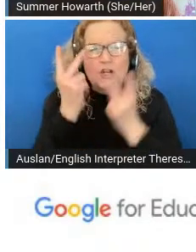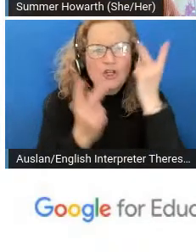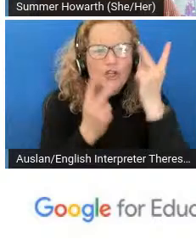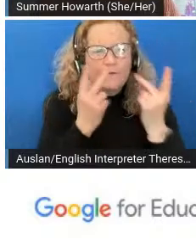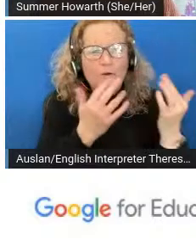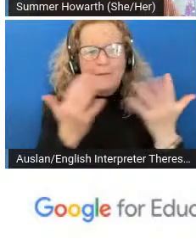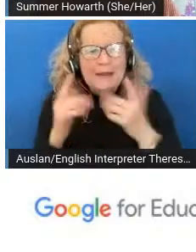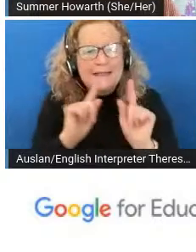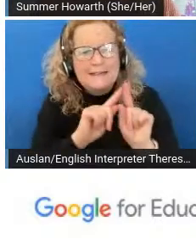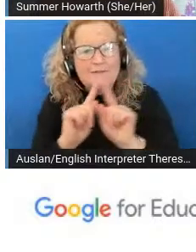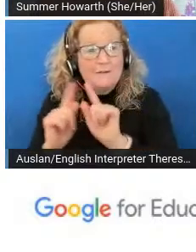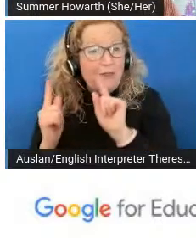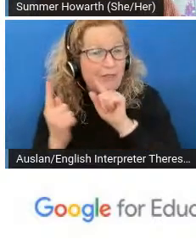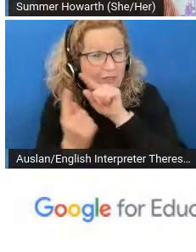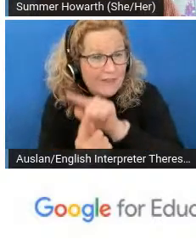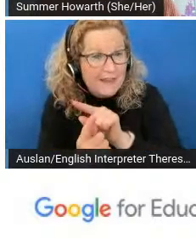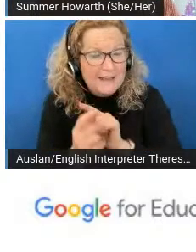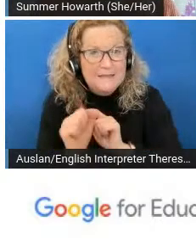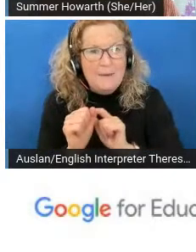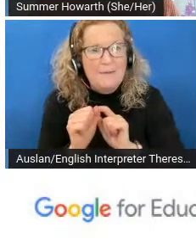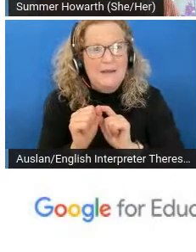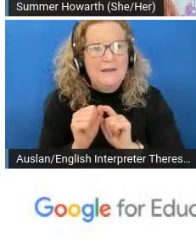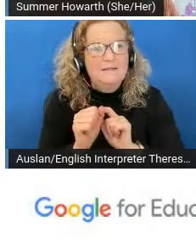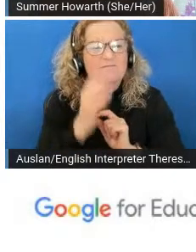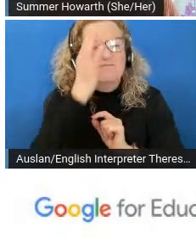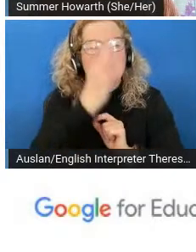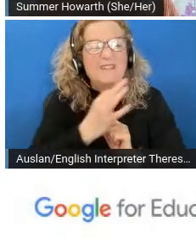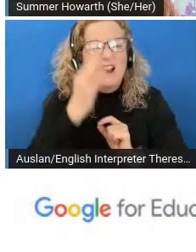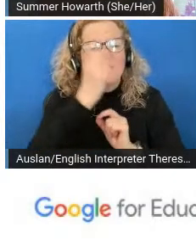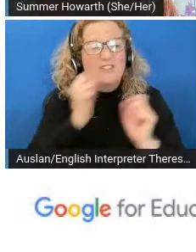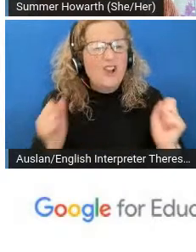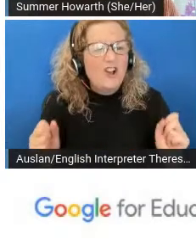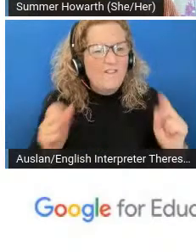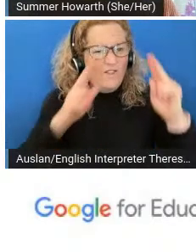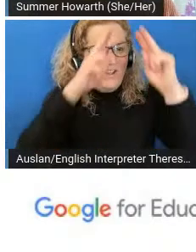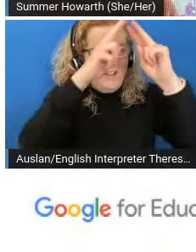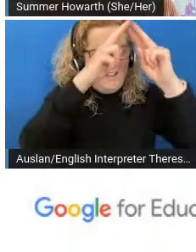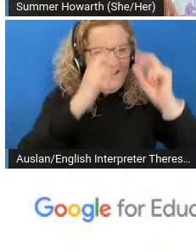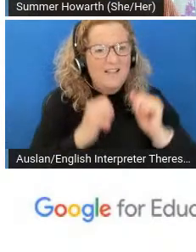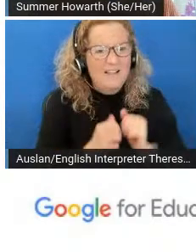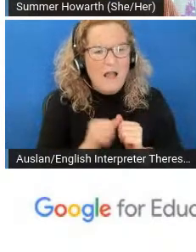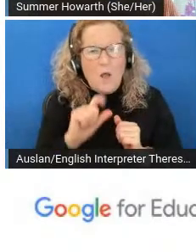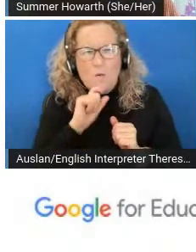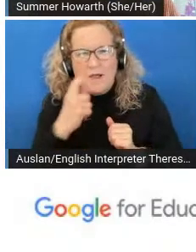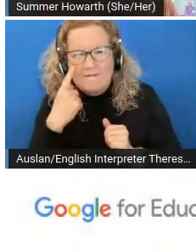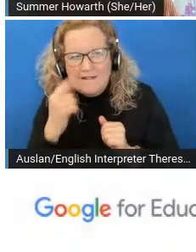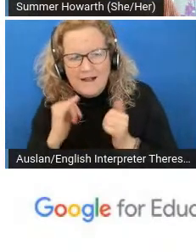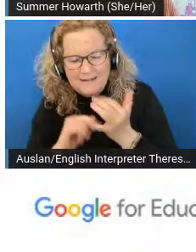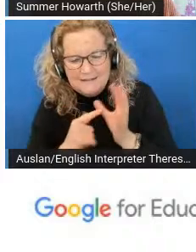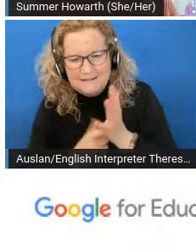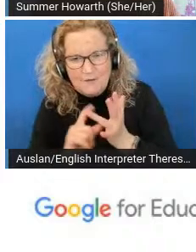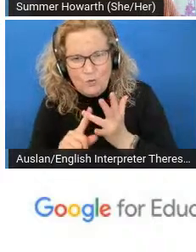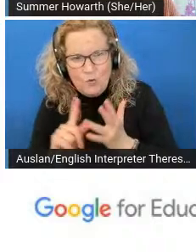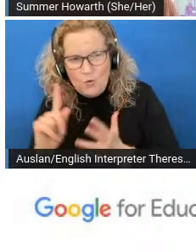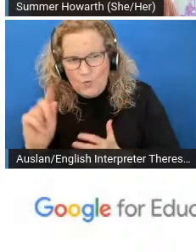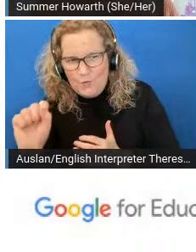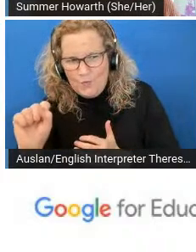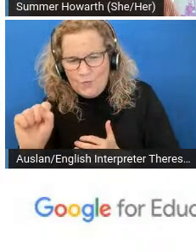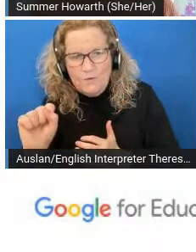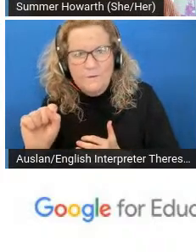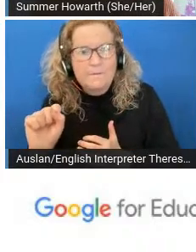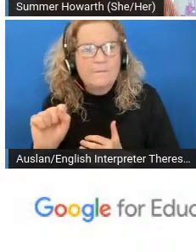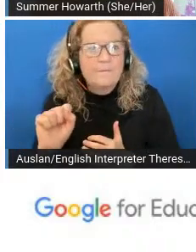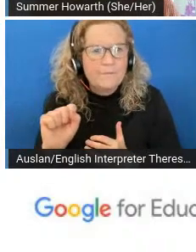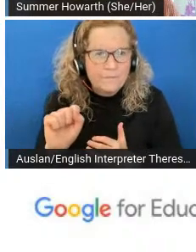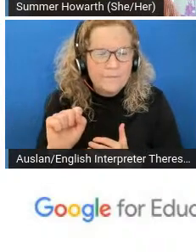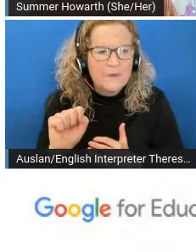might want to go to the Eiffel Tower. And I'm going to find Saru Briley in a second. Eiffel Tower. There is a bakery near